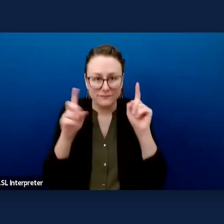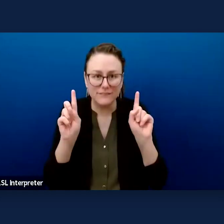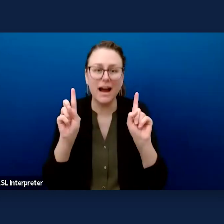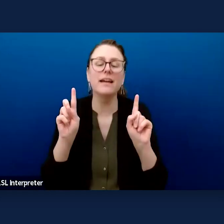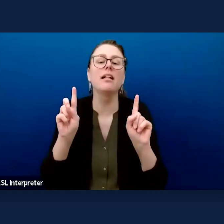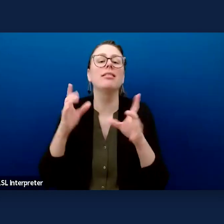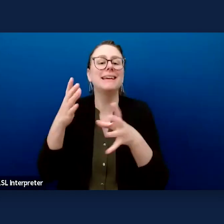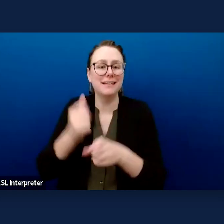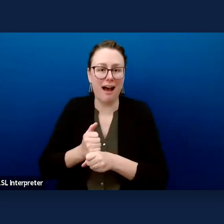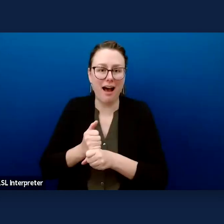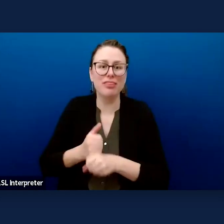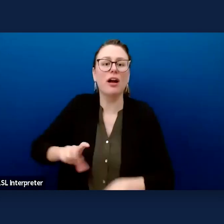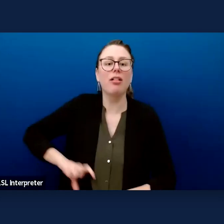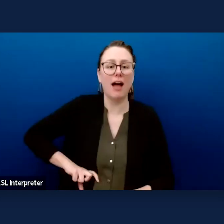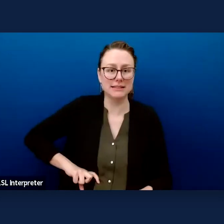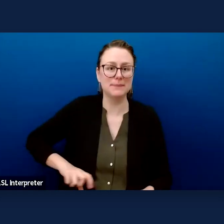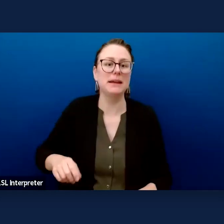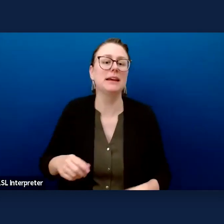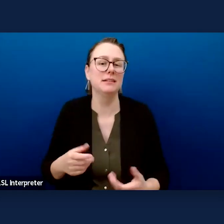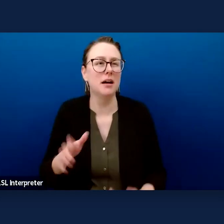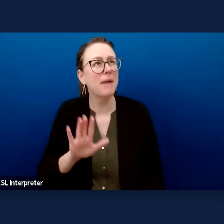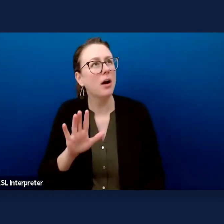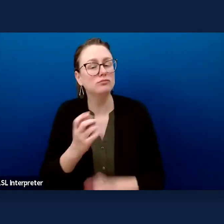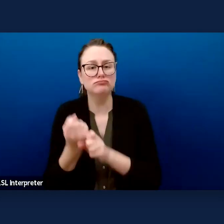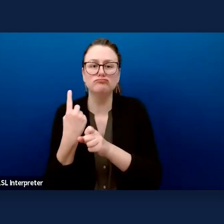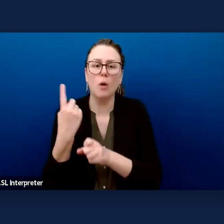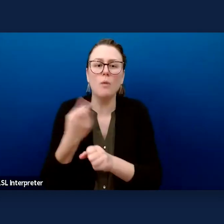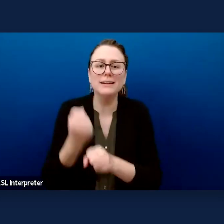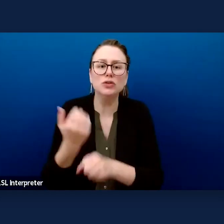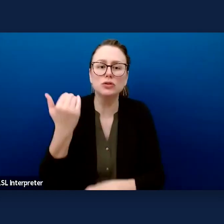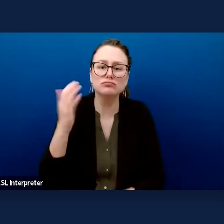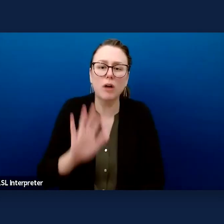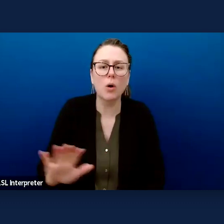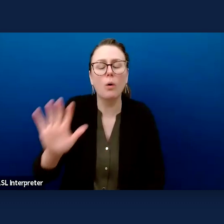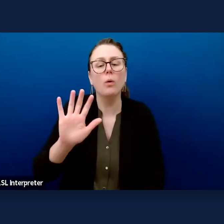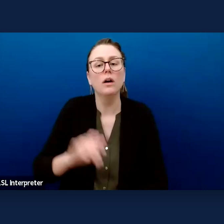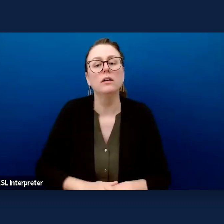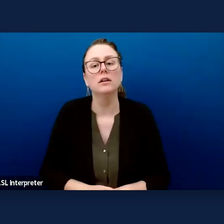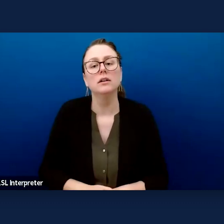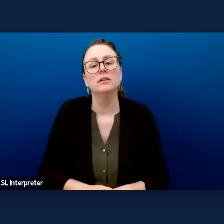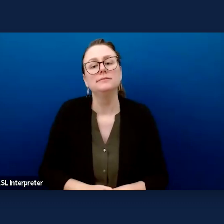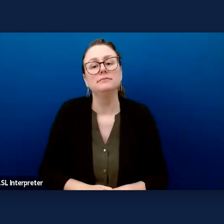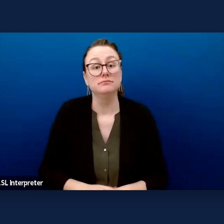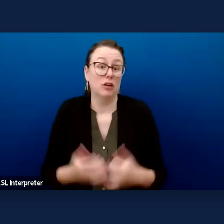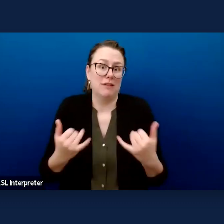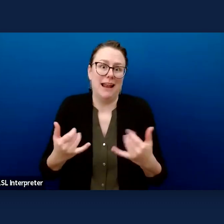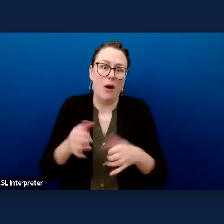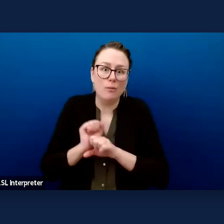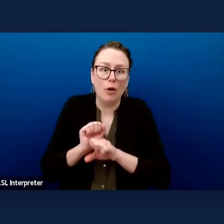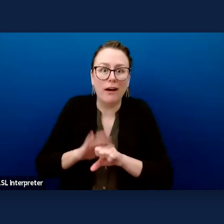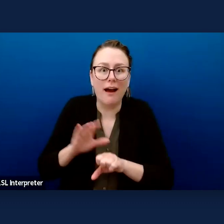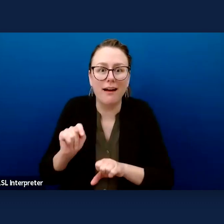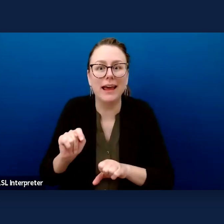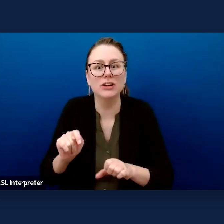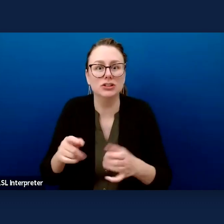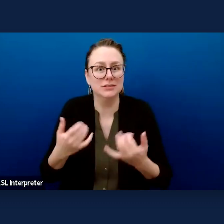a colostomy. It was just about a year ago, and I'm currently working on that, getting the